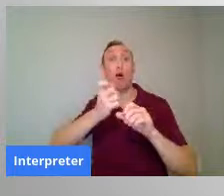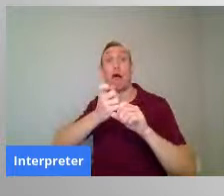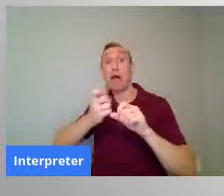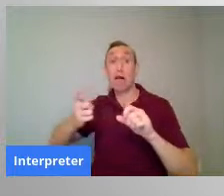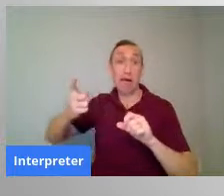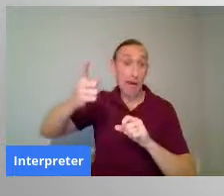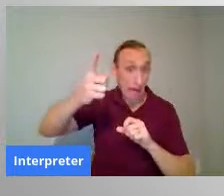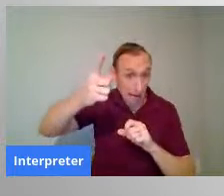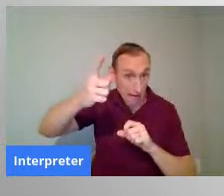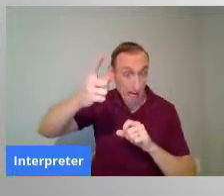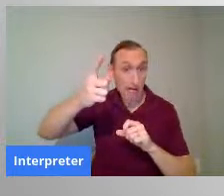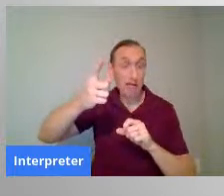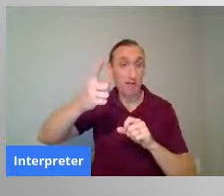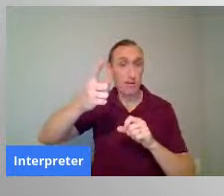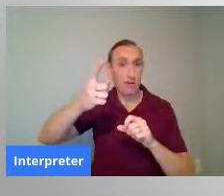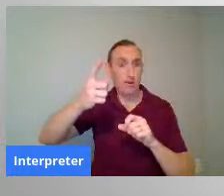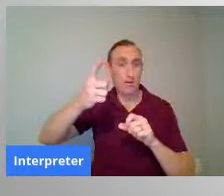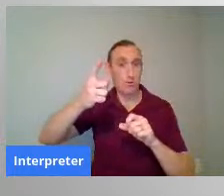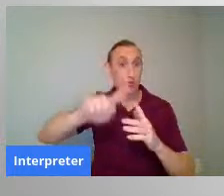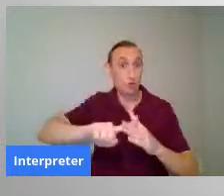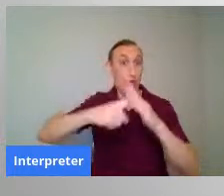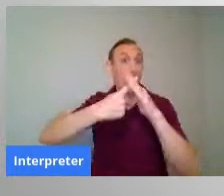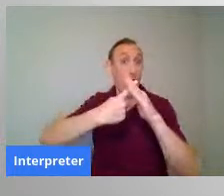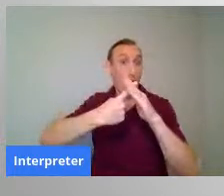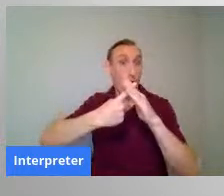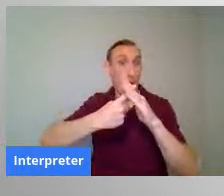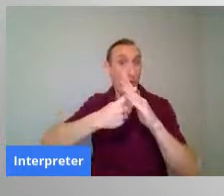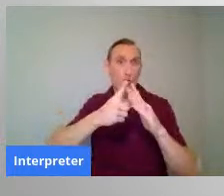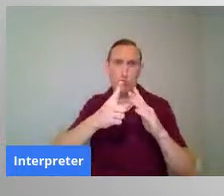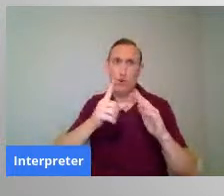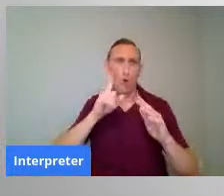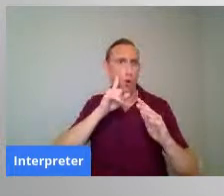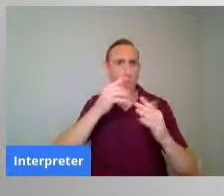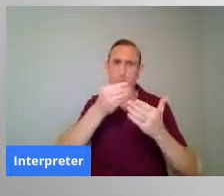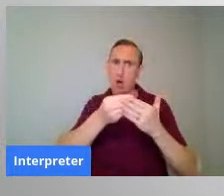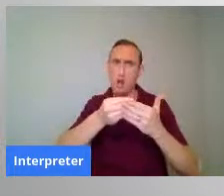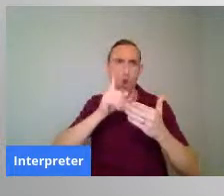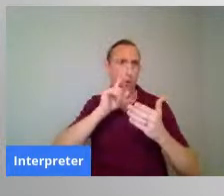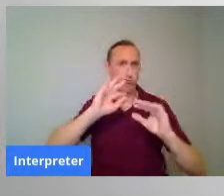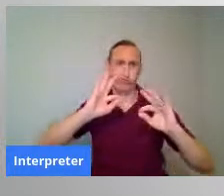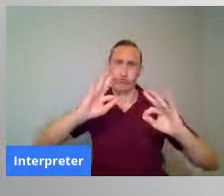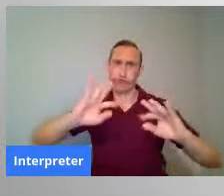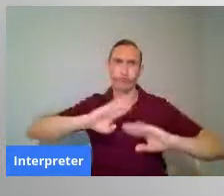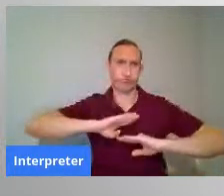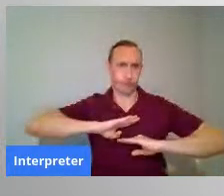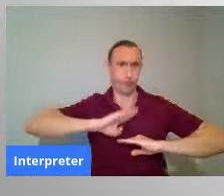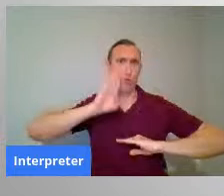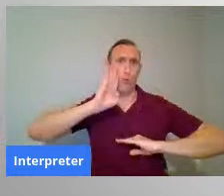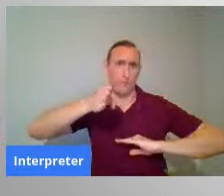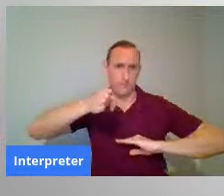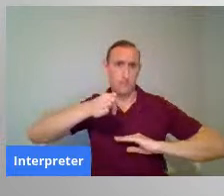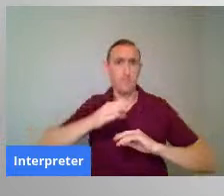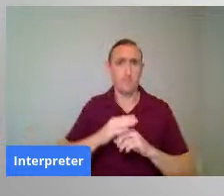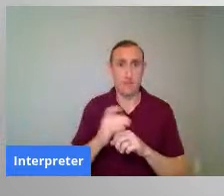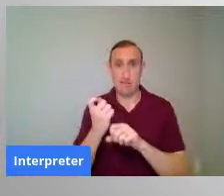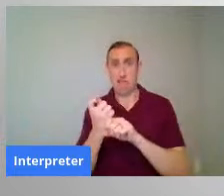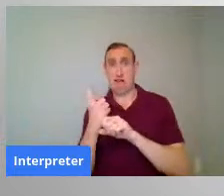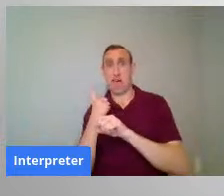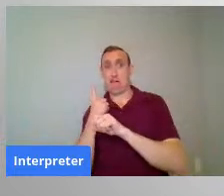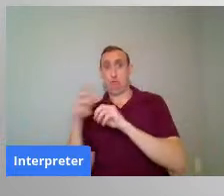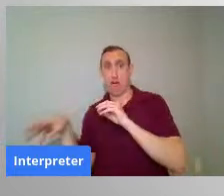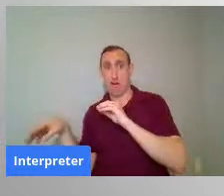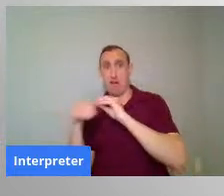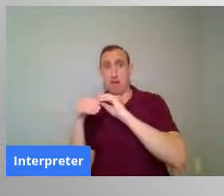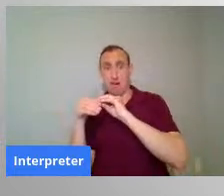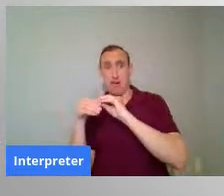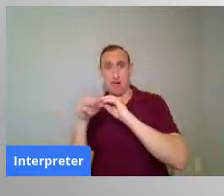year, pretty strong position. You know, we added funds at the end of last year, and